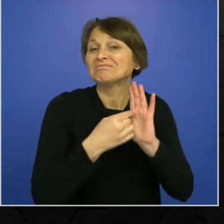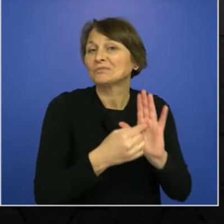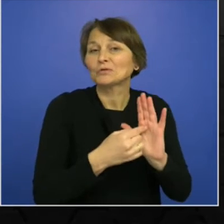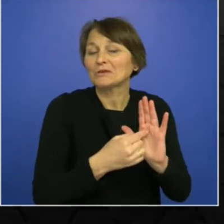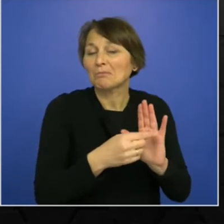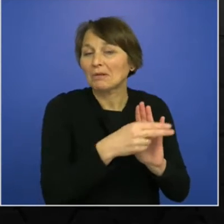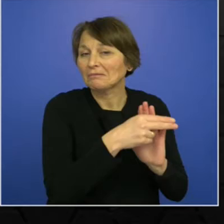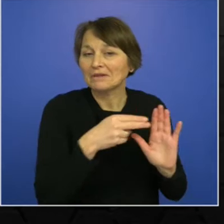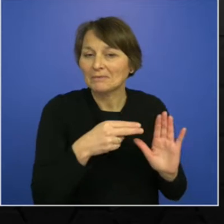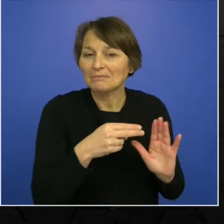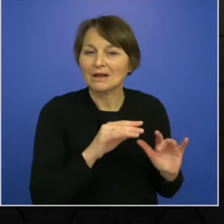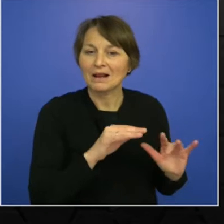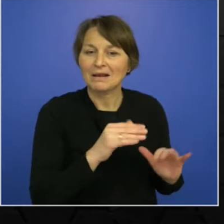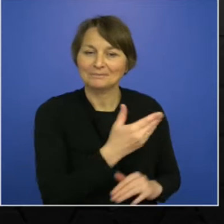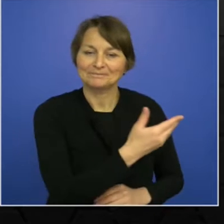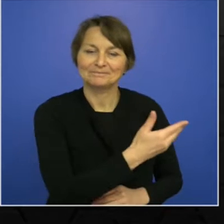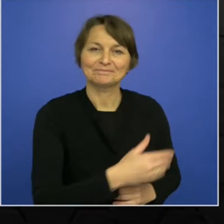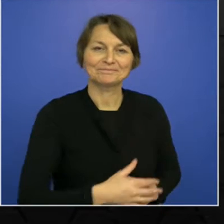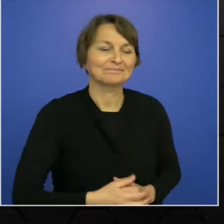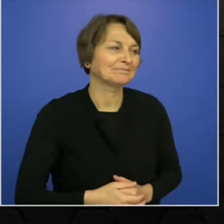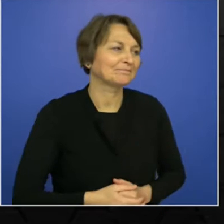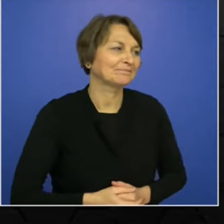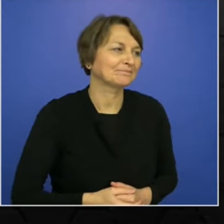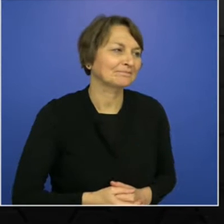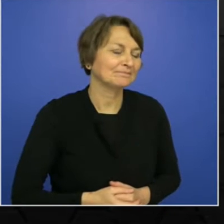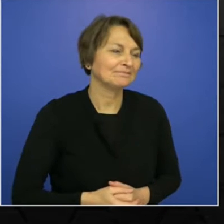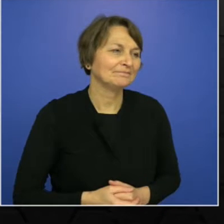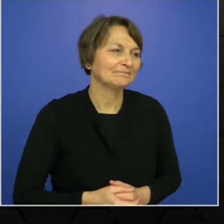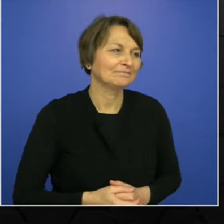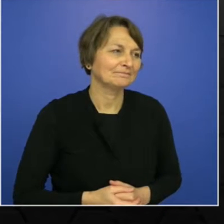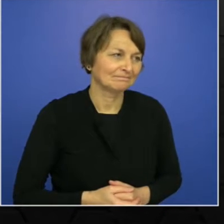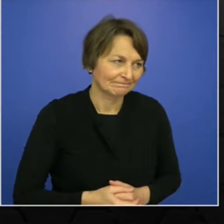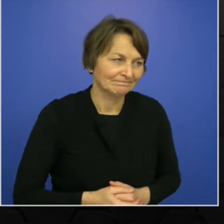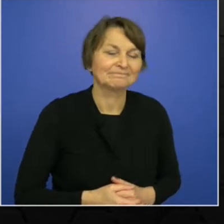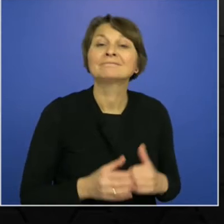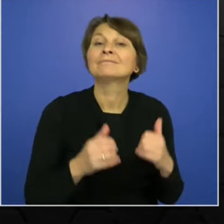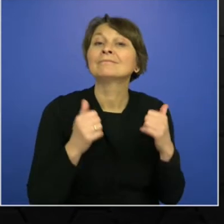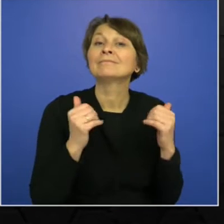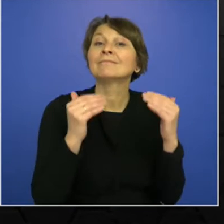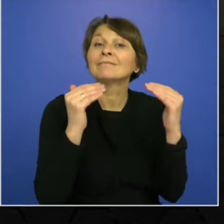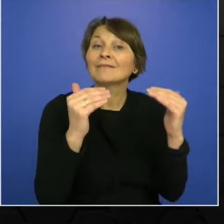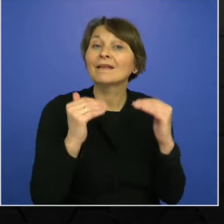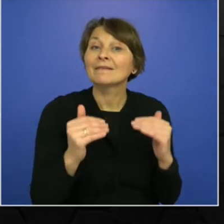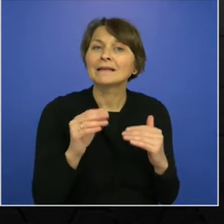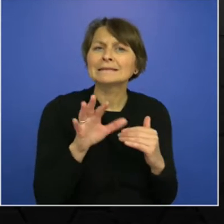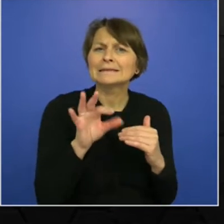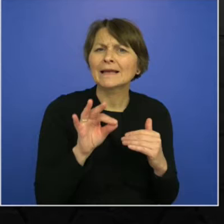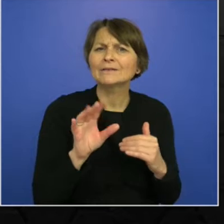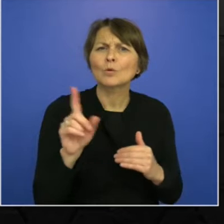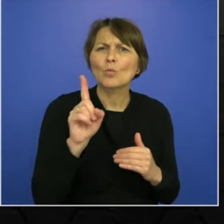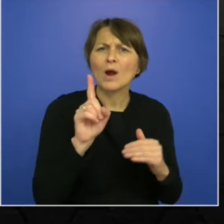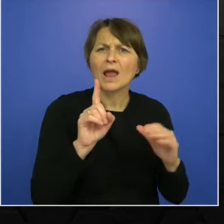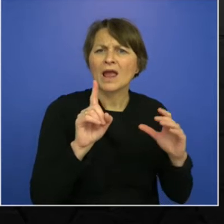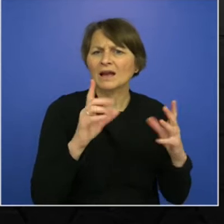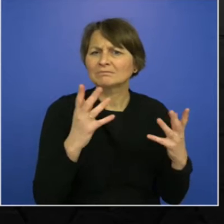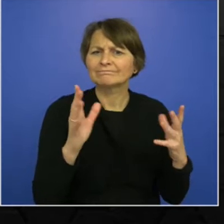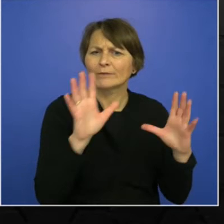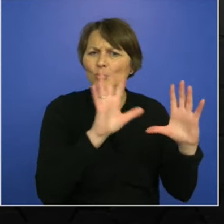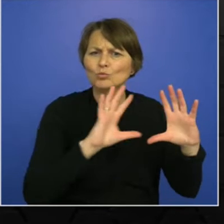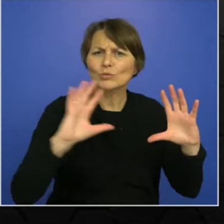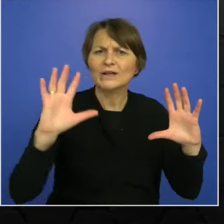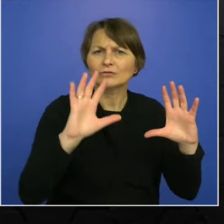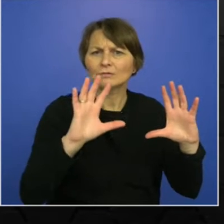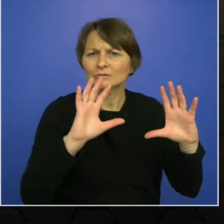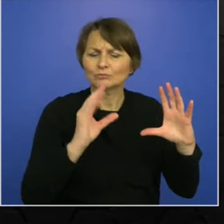type HealthBot 2, okay? And then we have to select a region. So every time you create a resource, you have